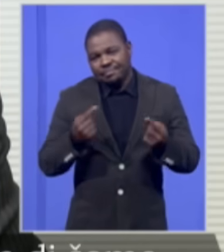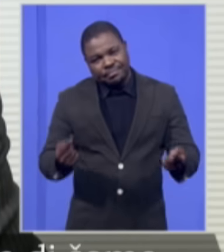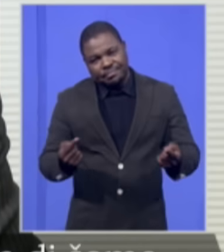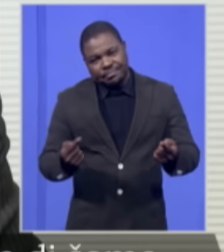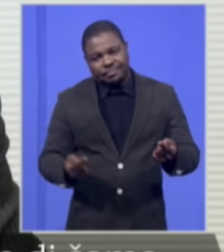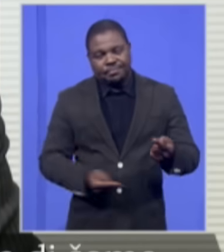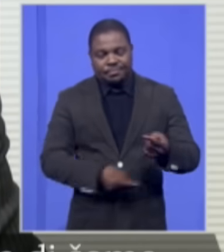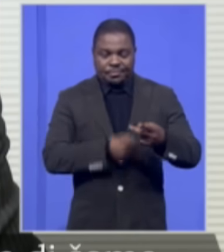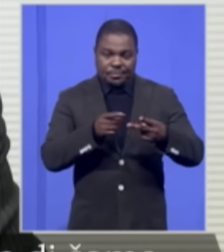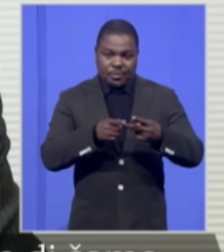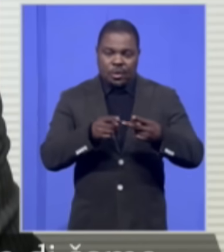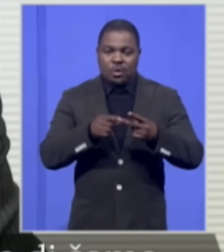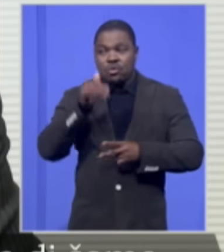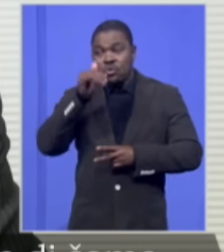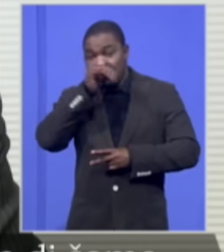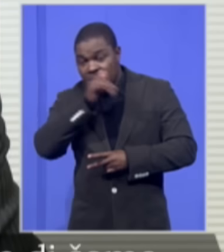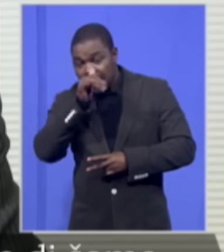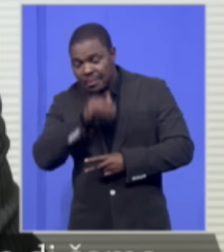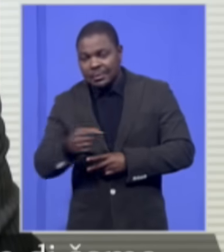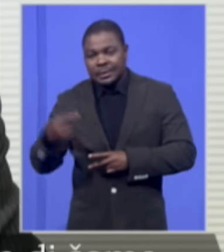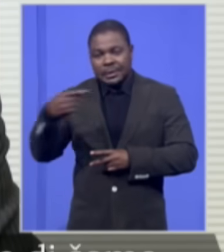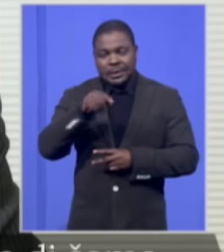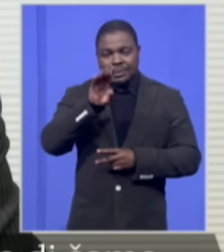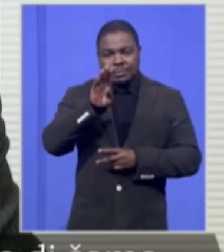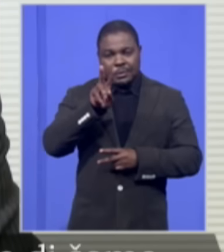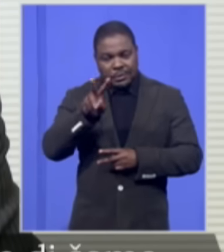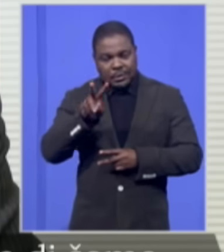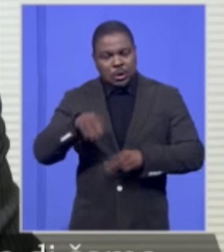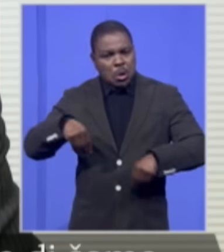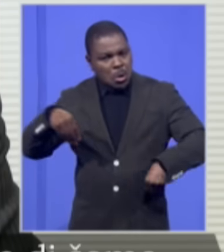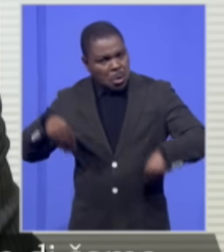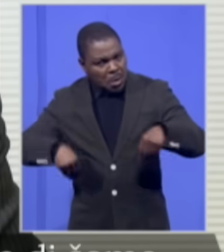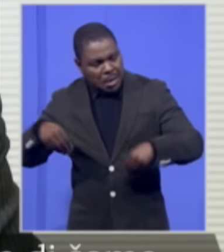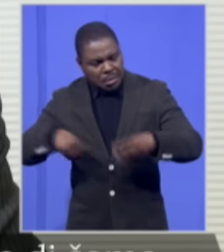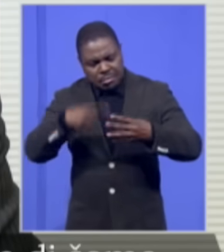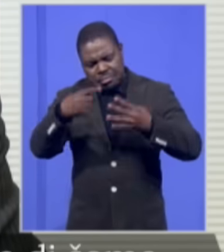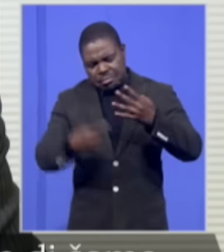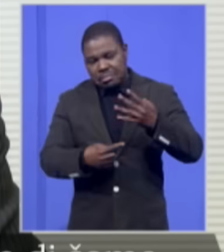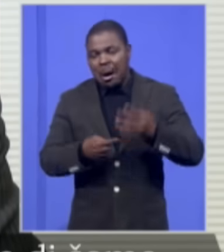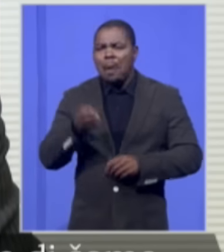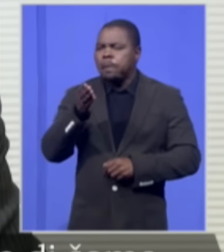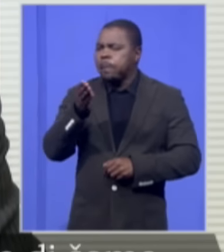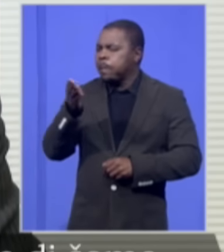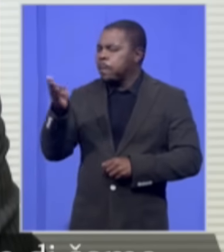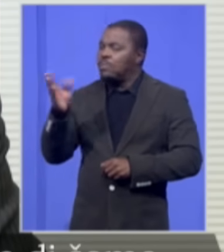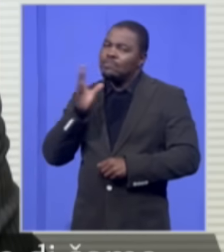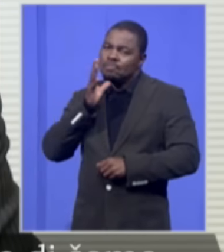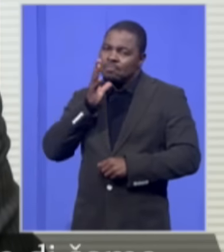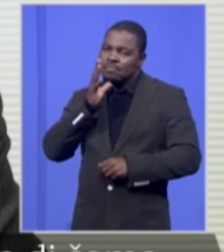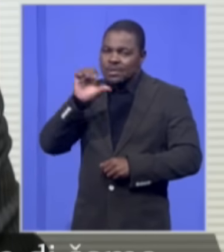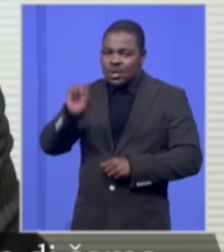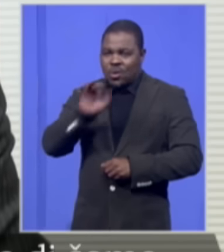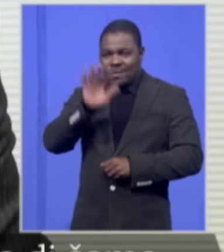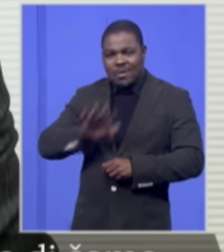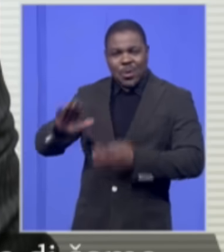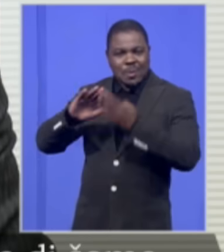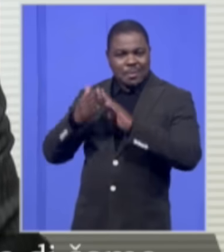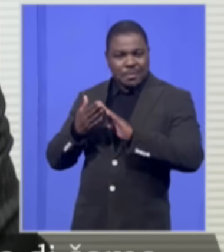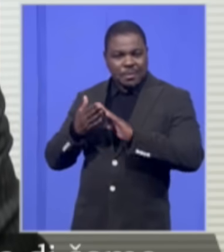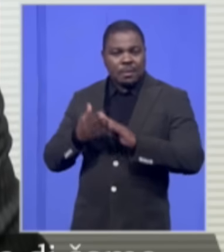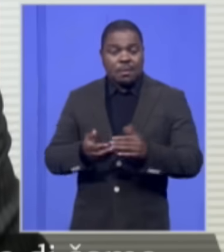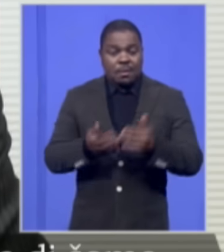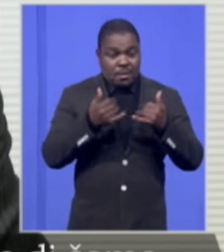Crime, gender-based violence, and corruption are prevalent across our society. We are therefore